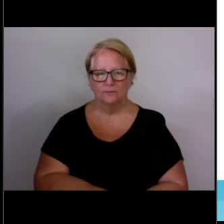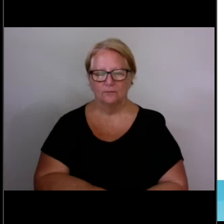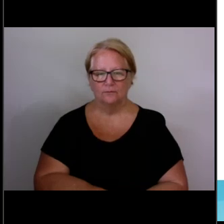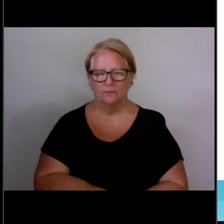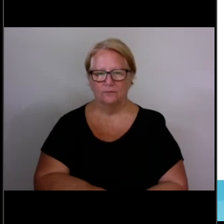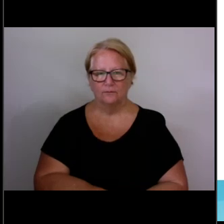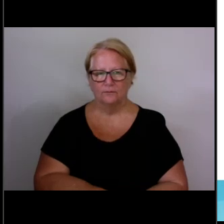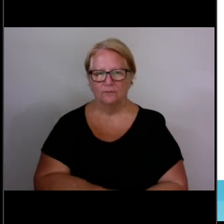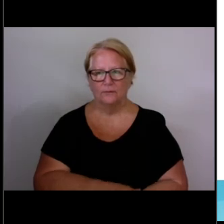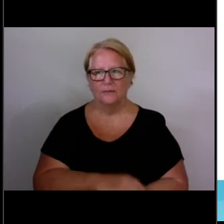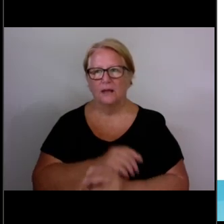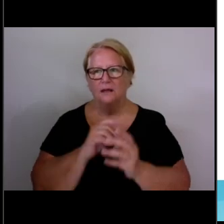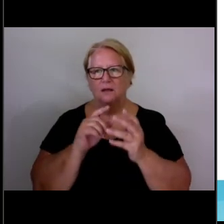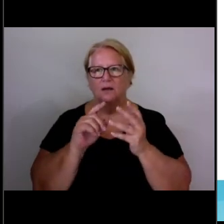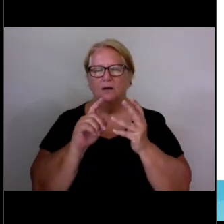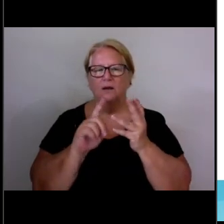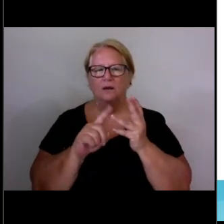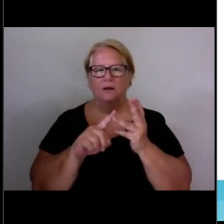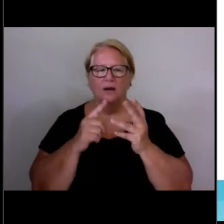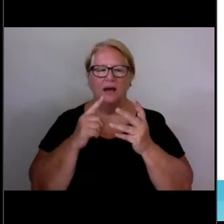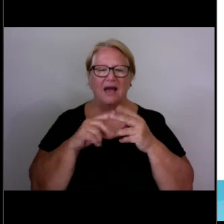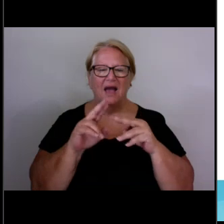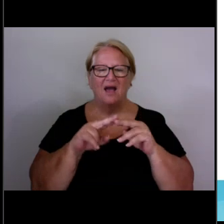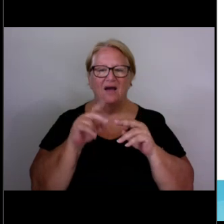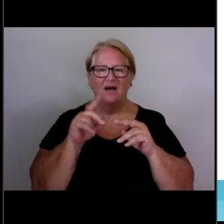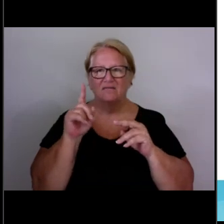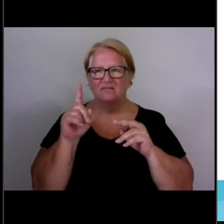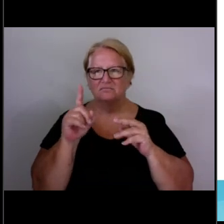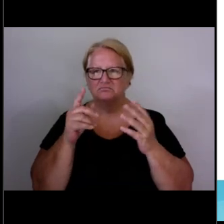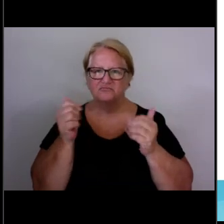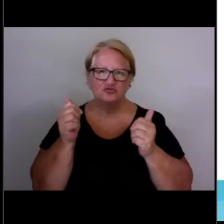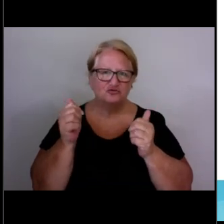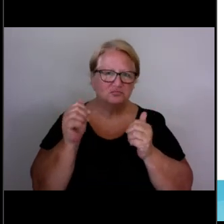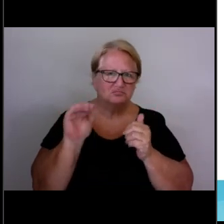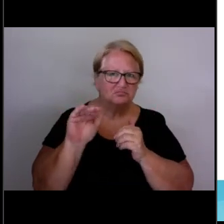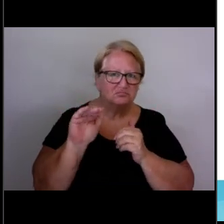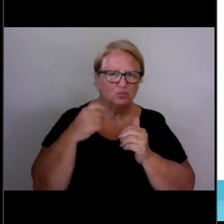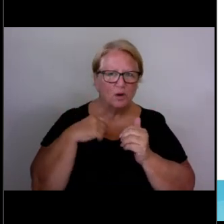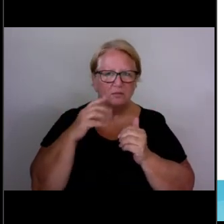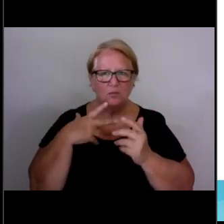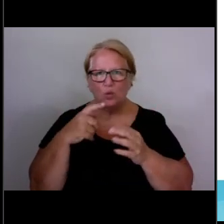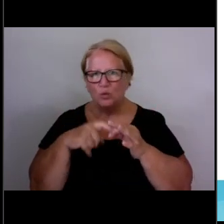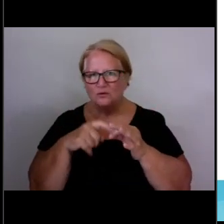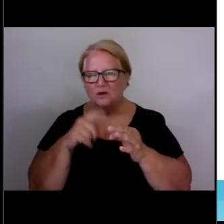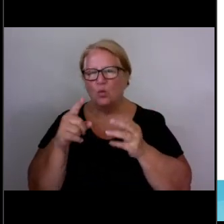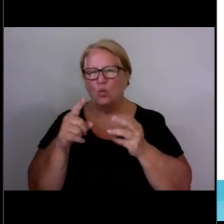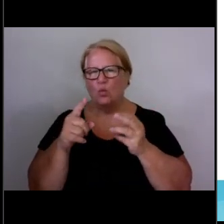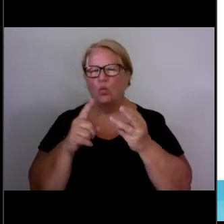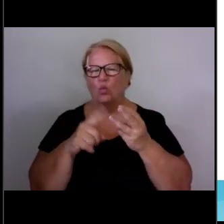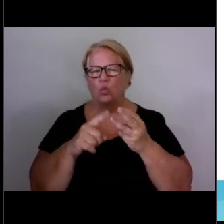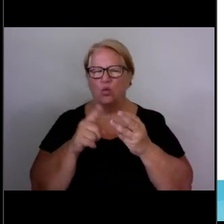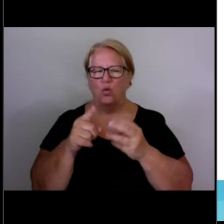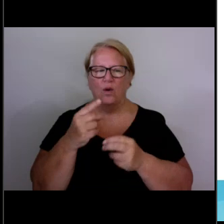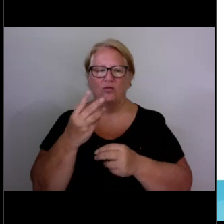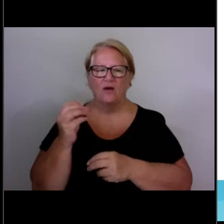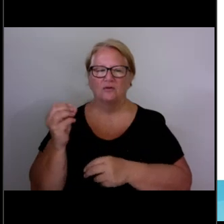for legal aid and are querying the status of that or have some further questions, and that phone number to call is the